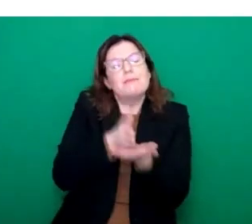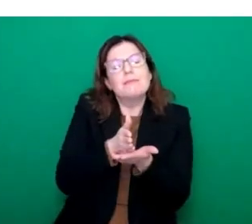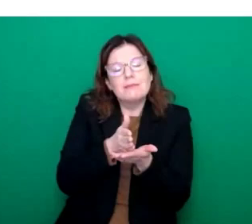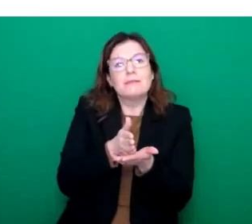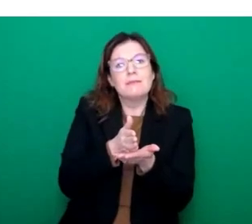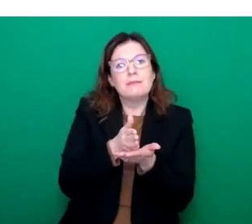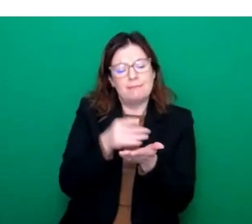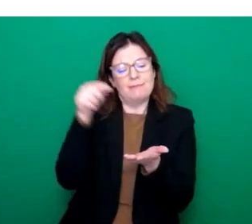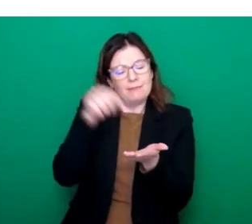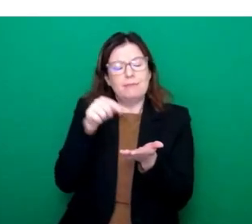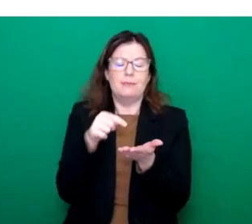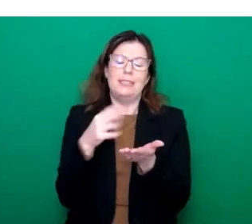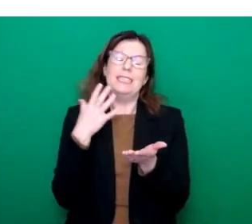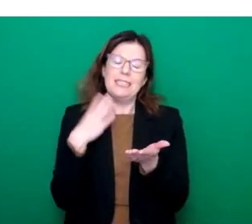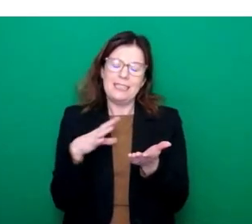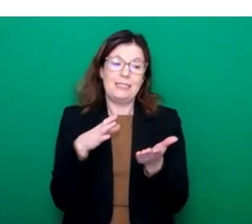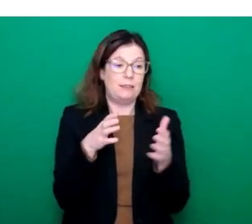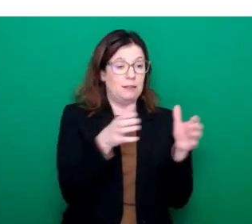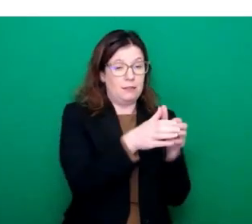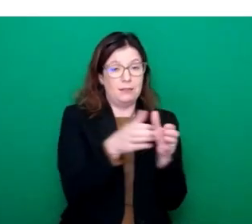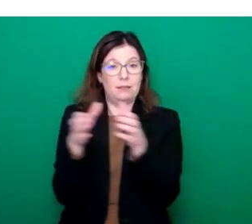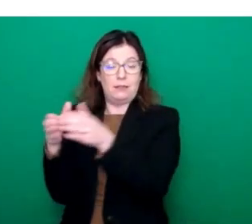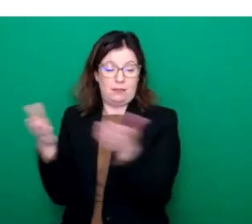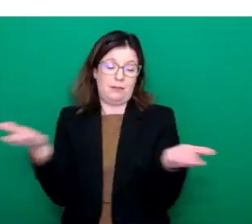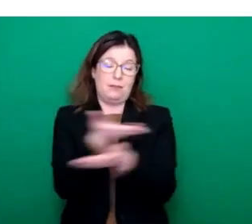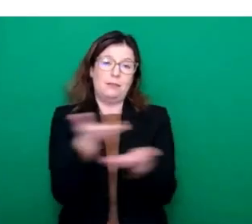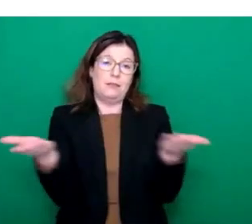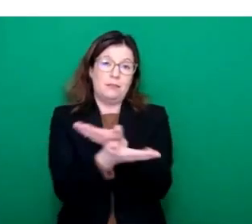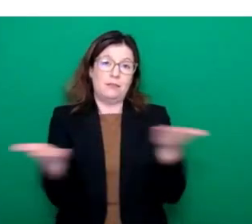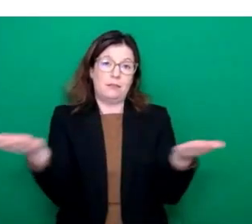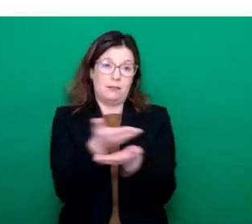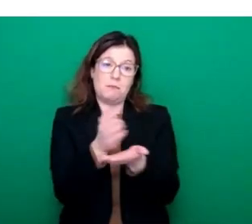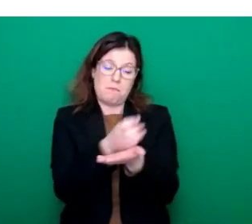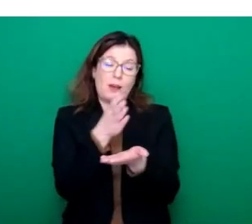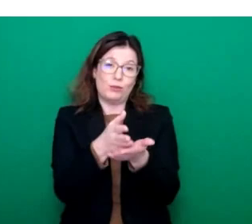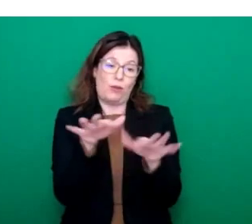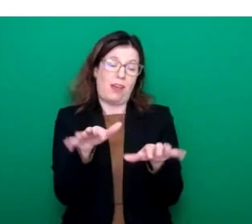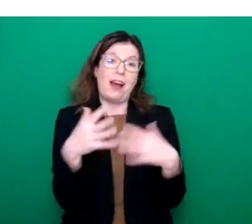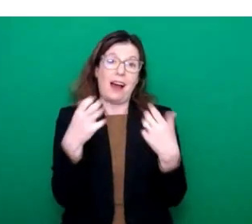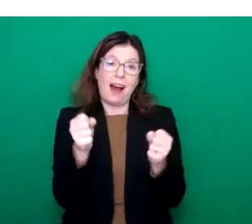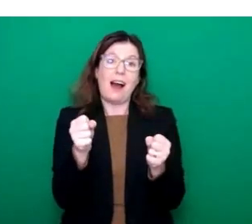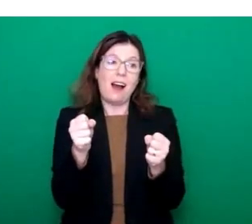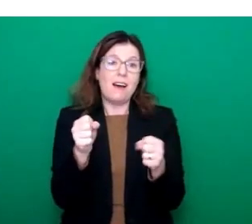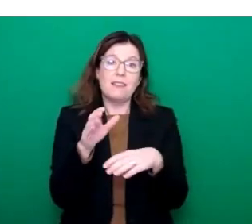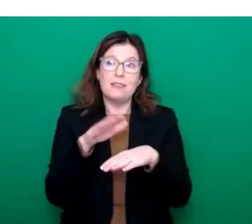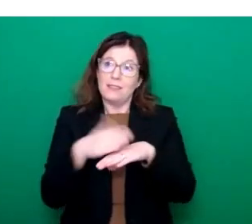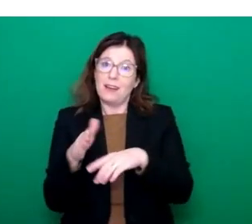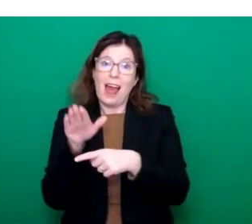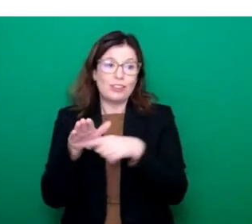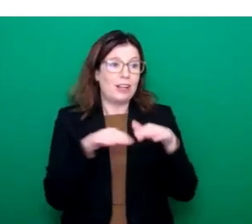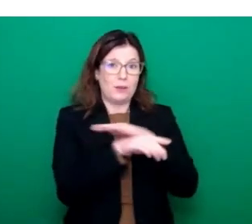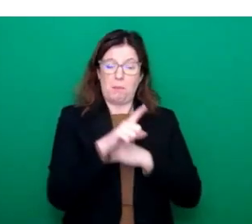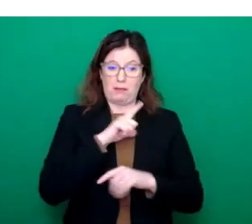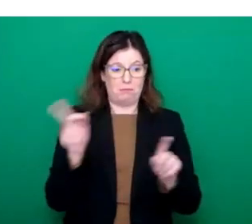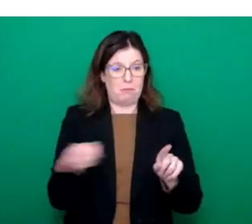really allowed between and better facilitated between external and internal health services. From